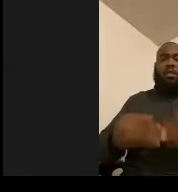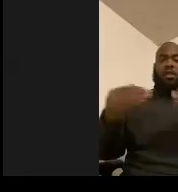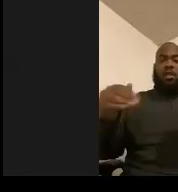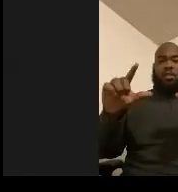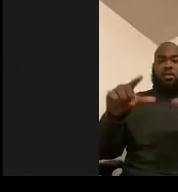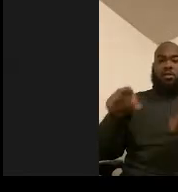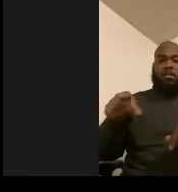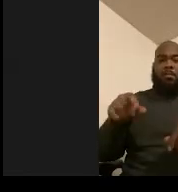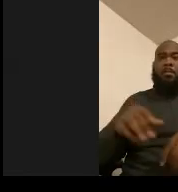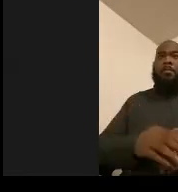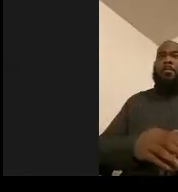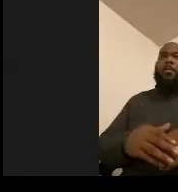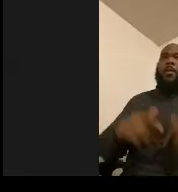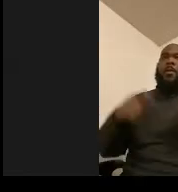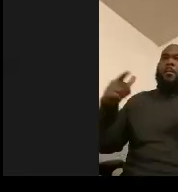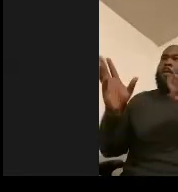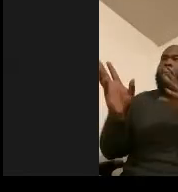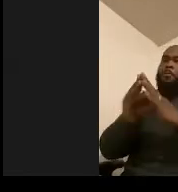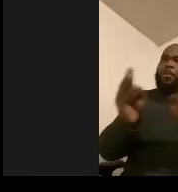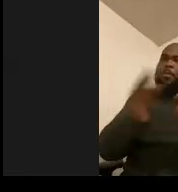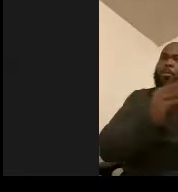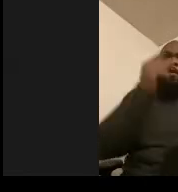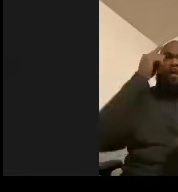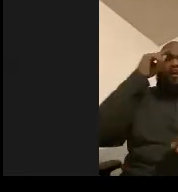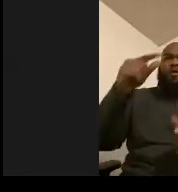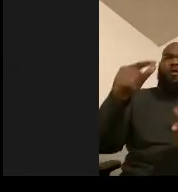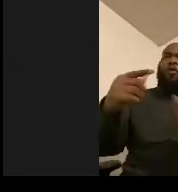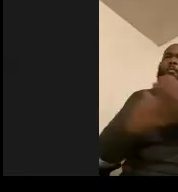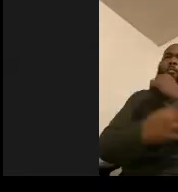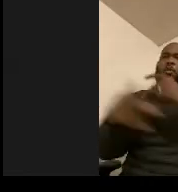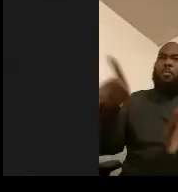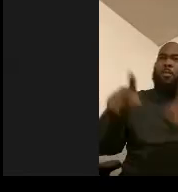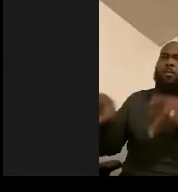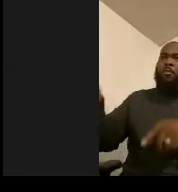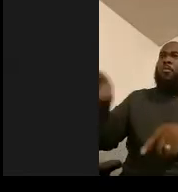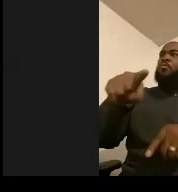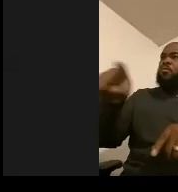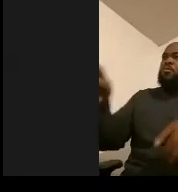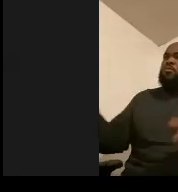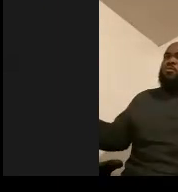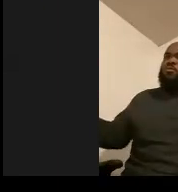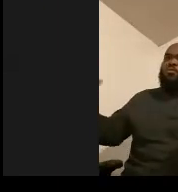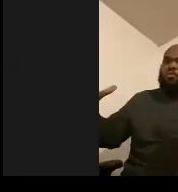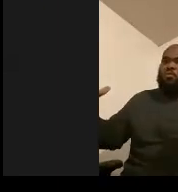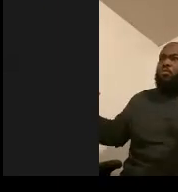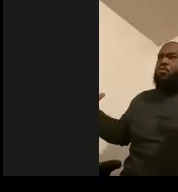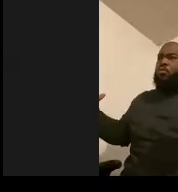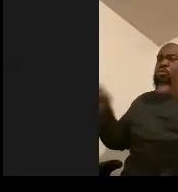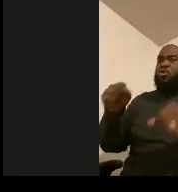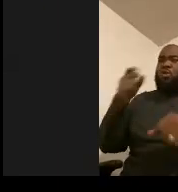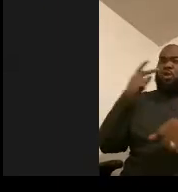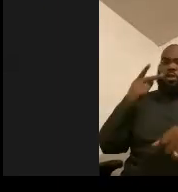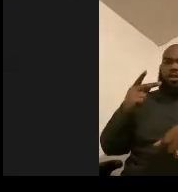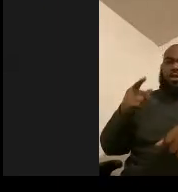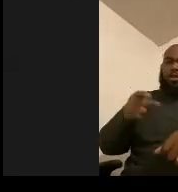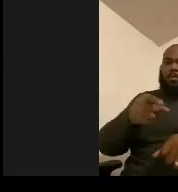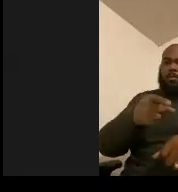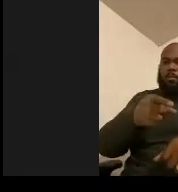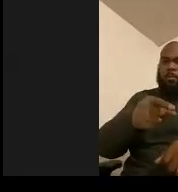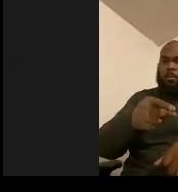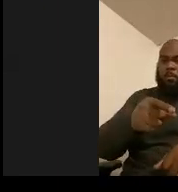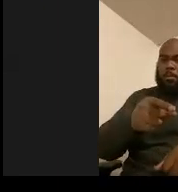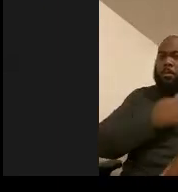Mass meetings are going on for the Poor People's Campaign, and you can look at his work around that, which is going along. I'm